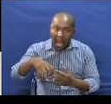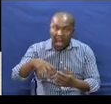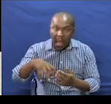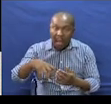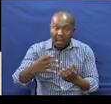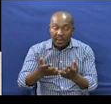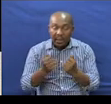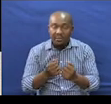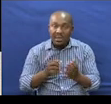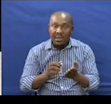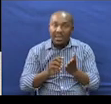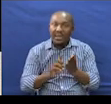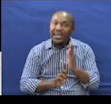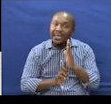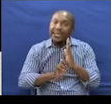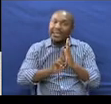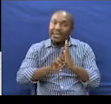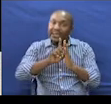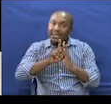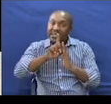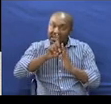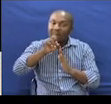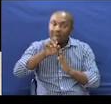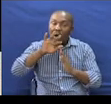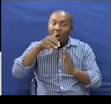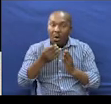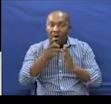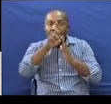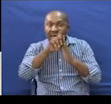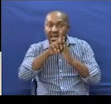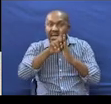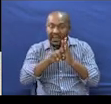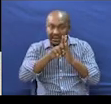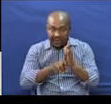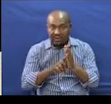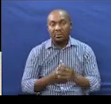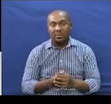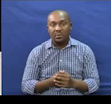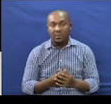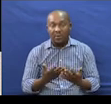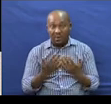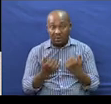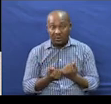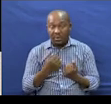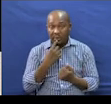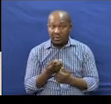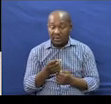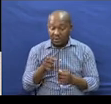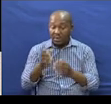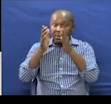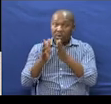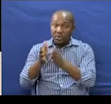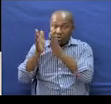either increase or decrease, because I said here the population, human